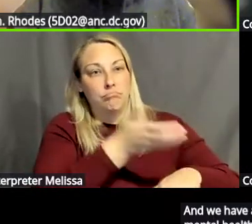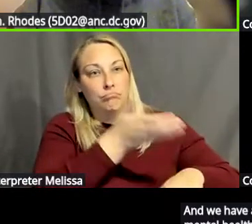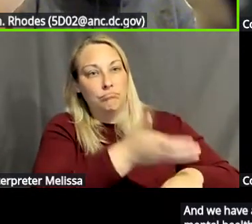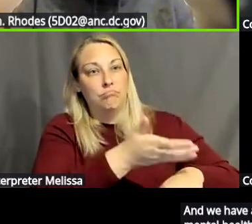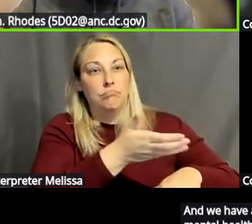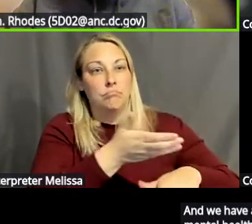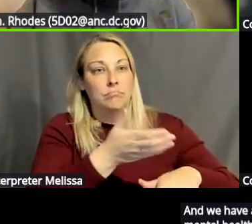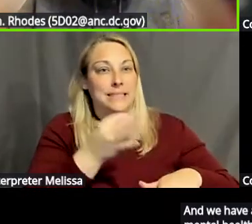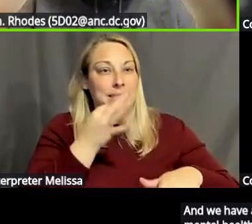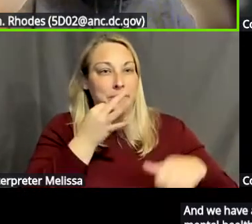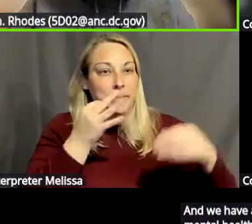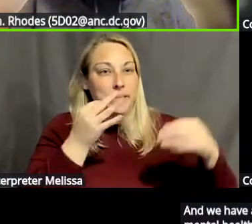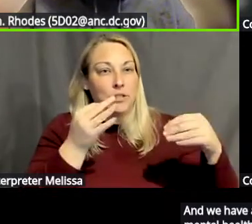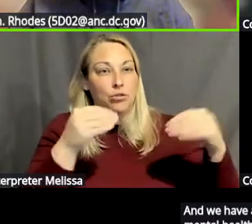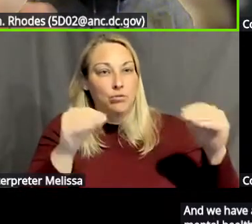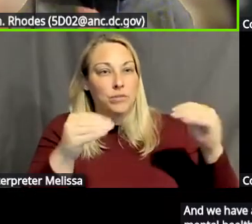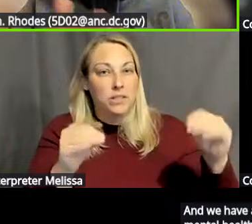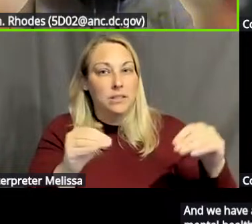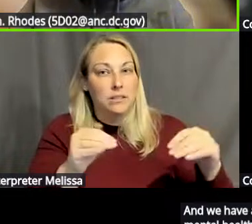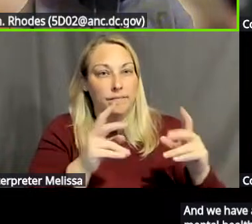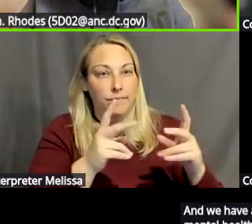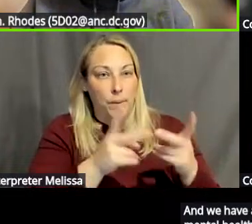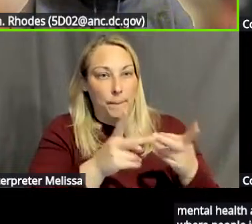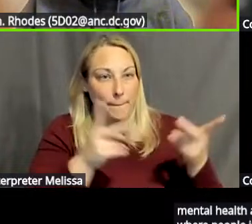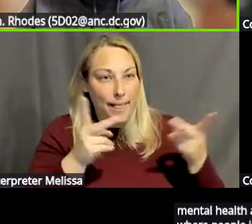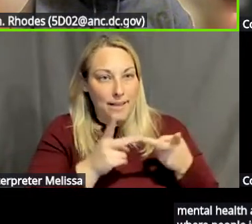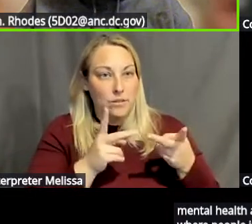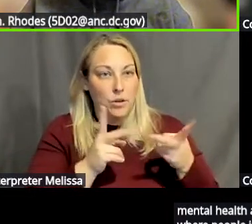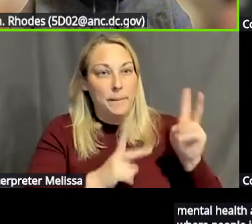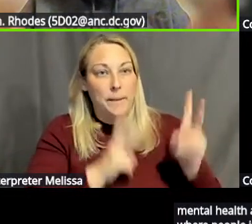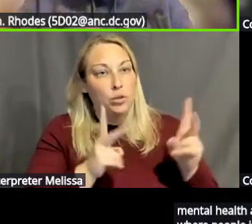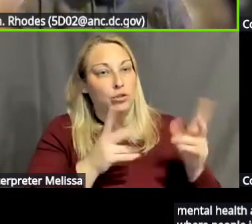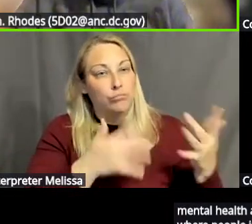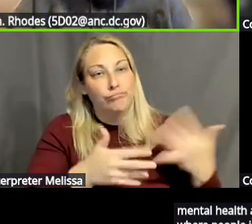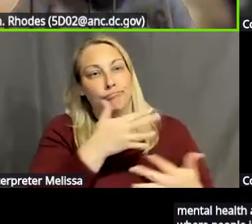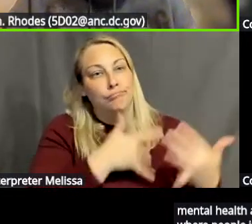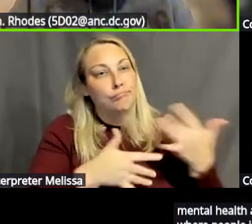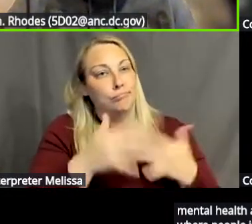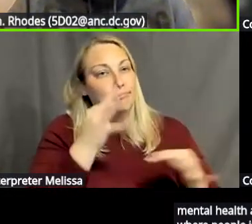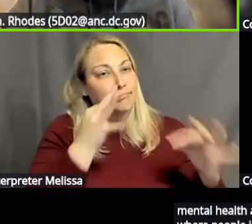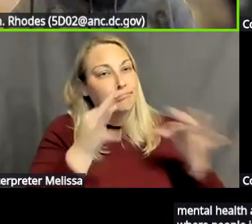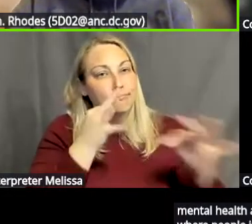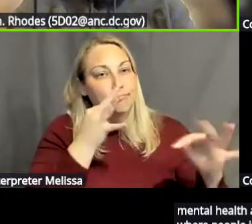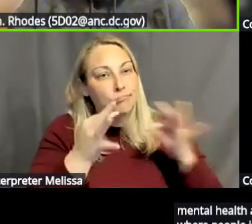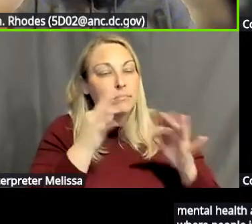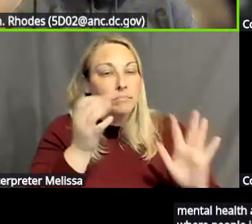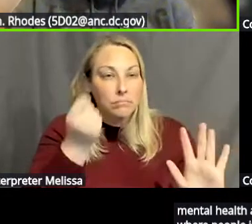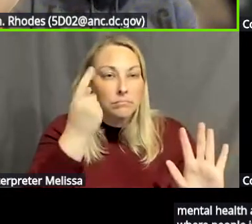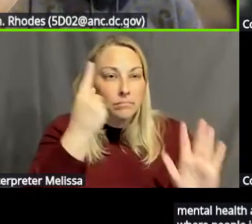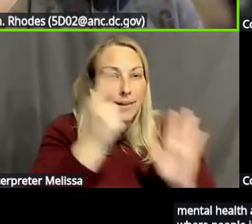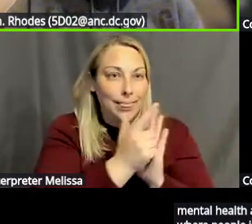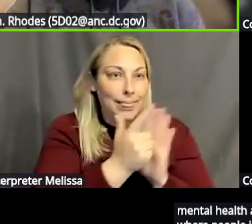place where people is just smoking out in the open. It's legal, but